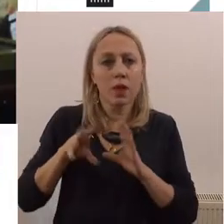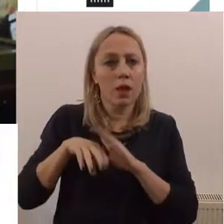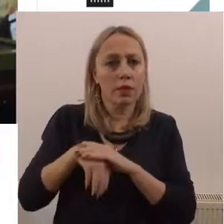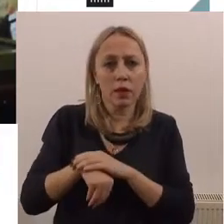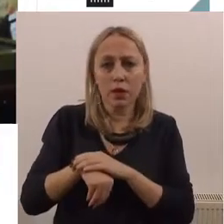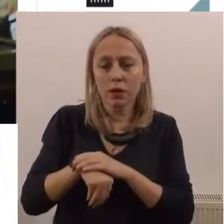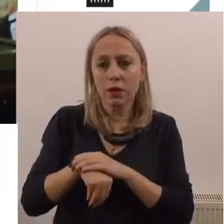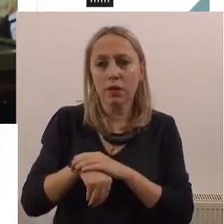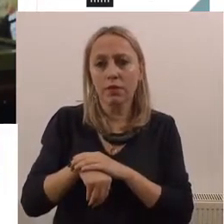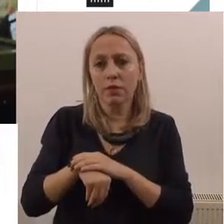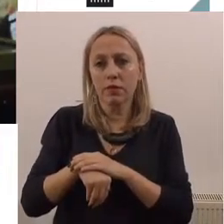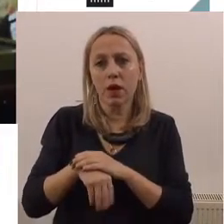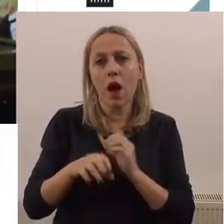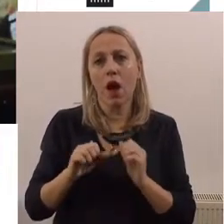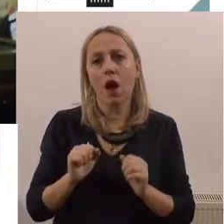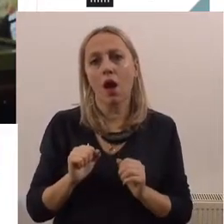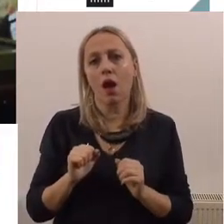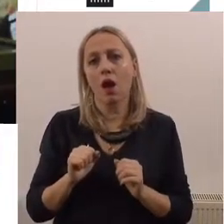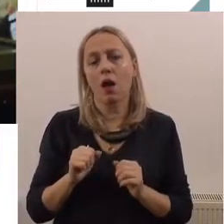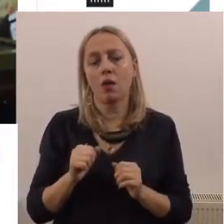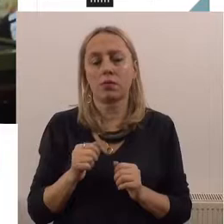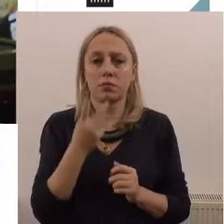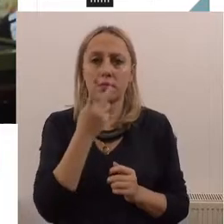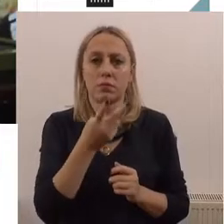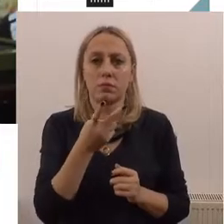if these events are not integrated,